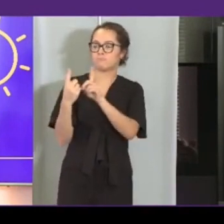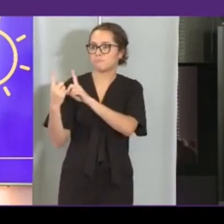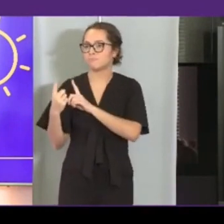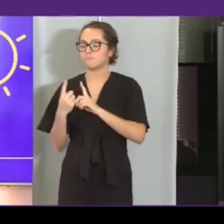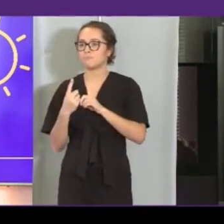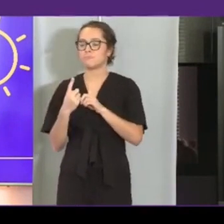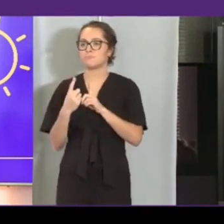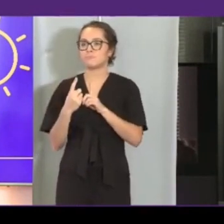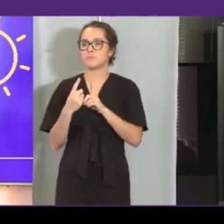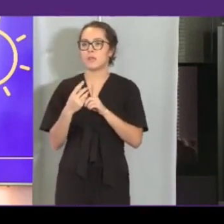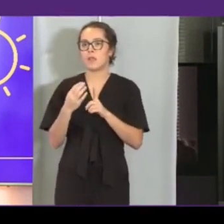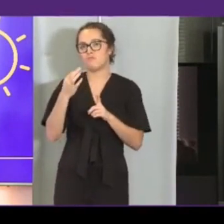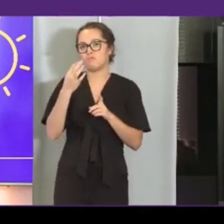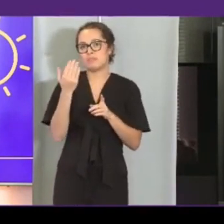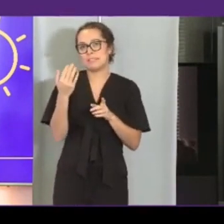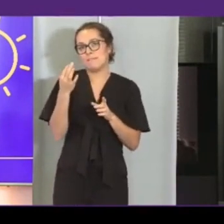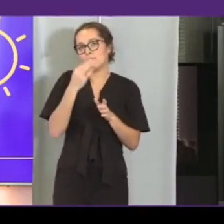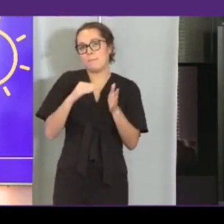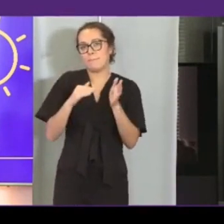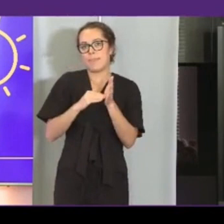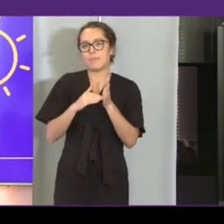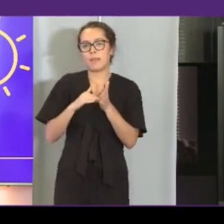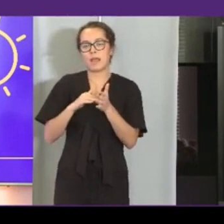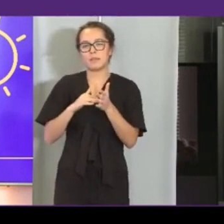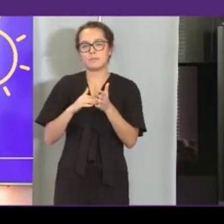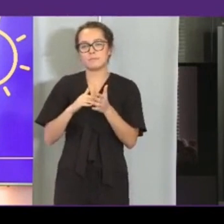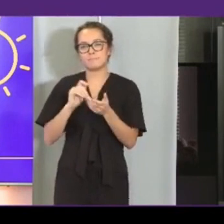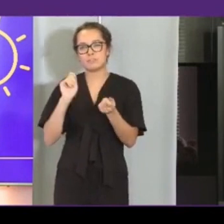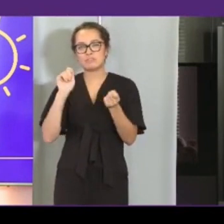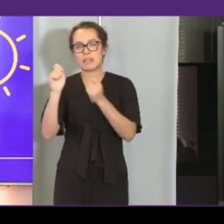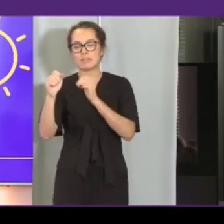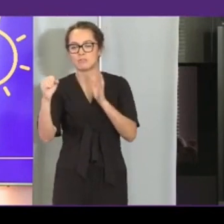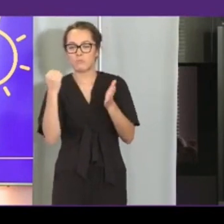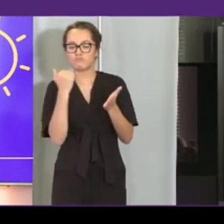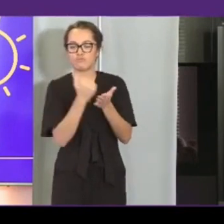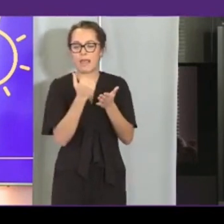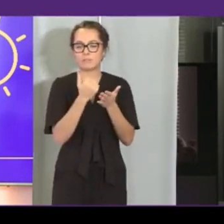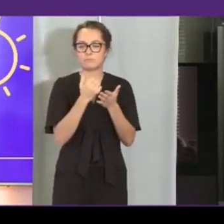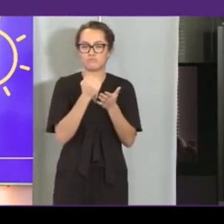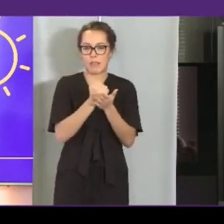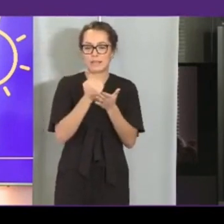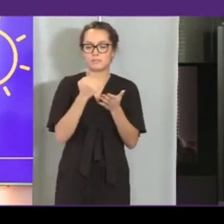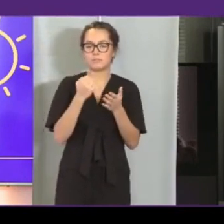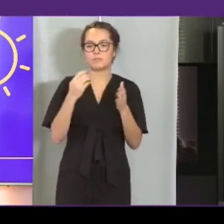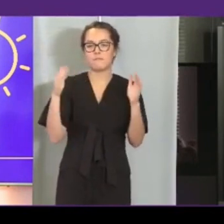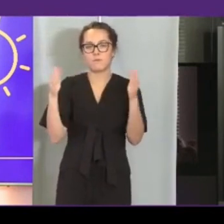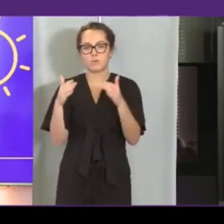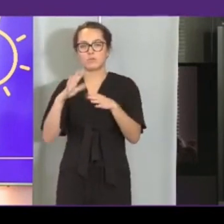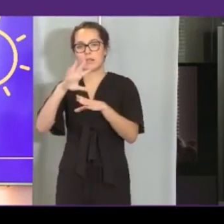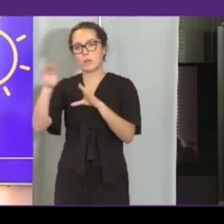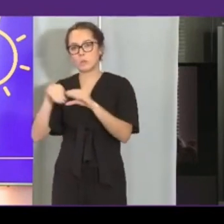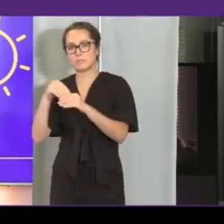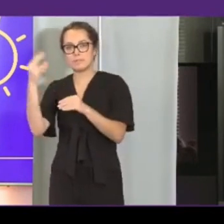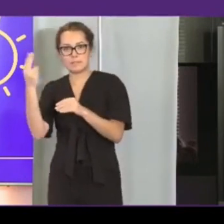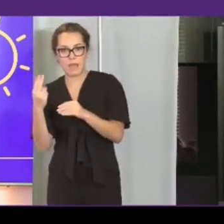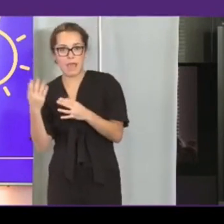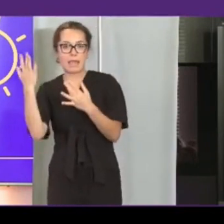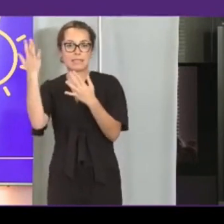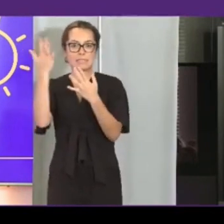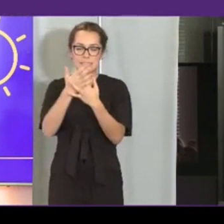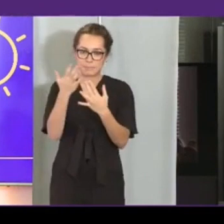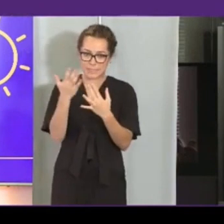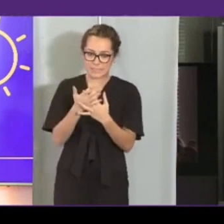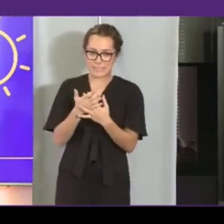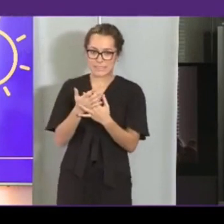was rebranded it as IDEA, with a more focus on inclusive design, so inclusive design, education and accessibility. We